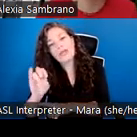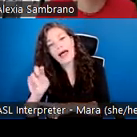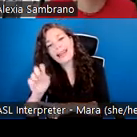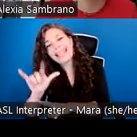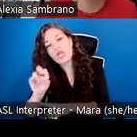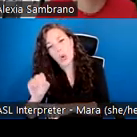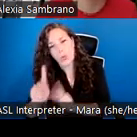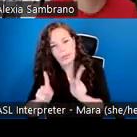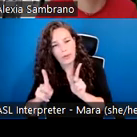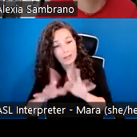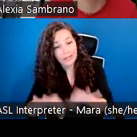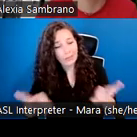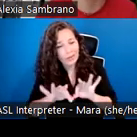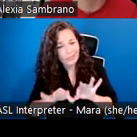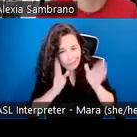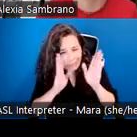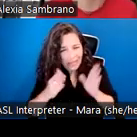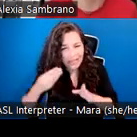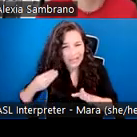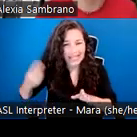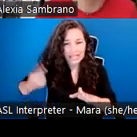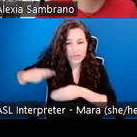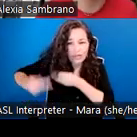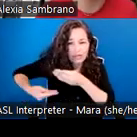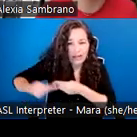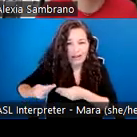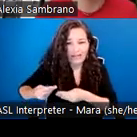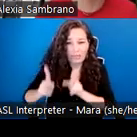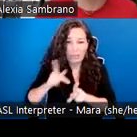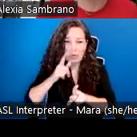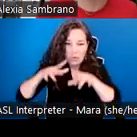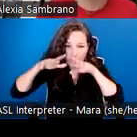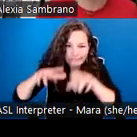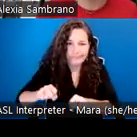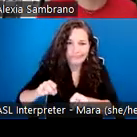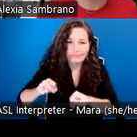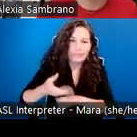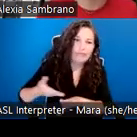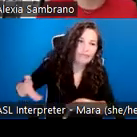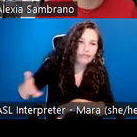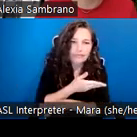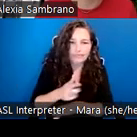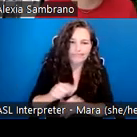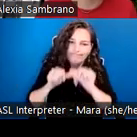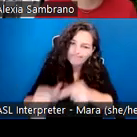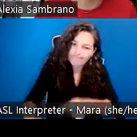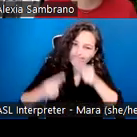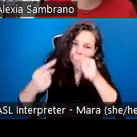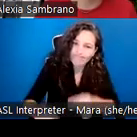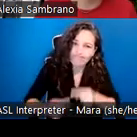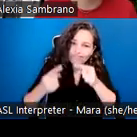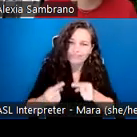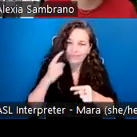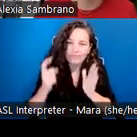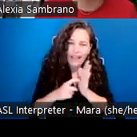justice and recognition of the living culture of the Tongva Gabrielino people. As individuals who strive to work for dismantling supremacist systems